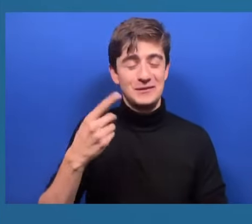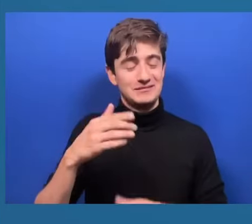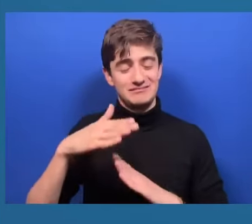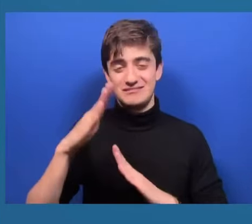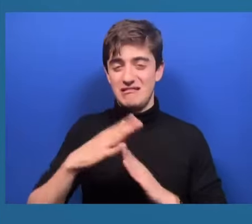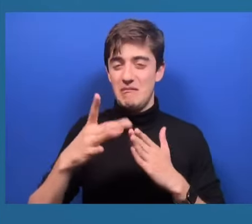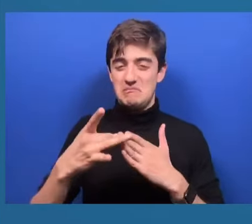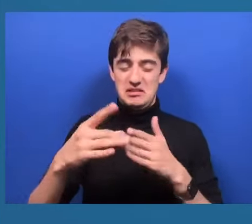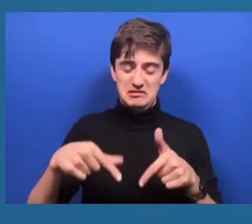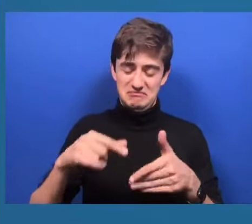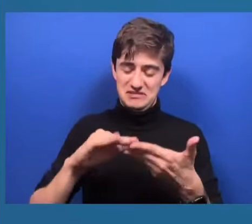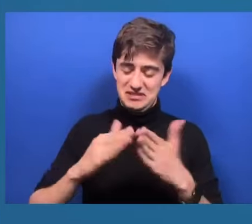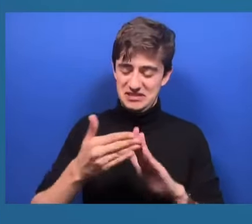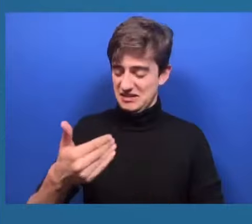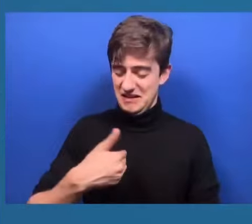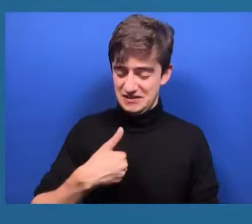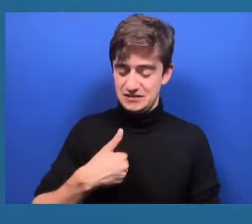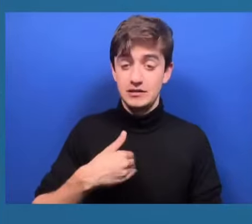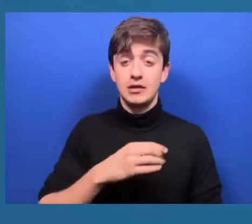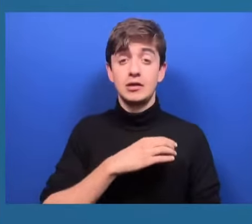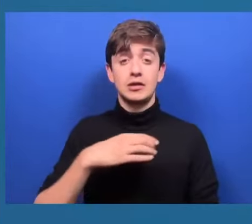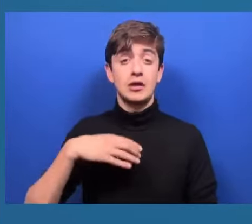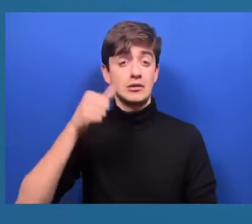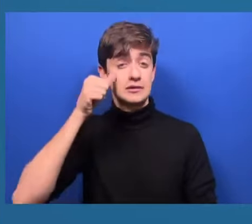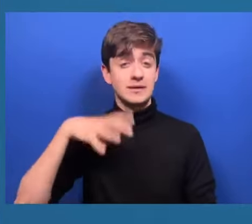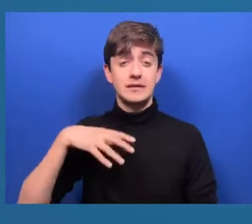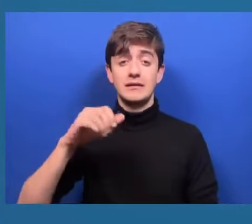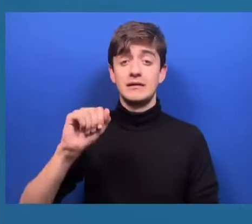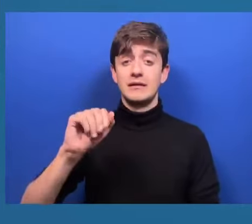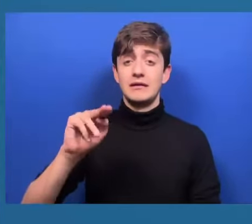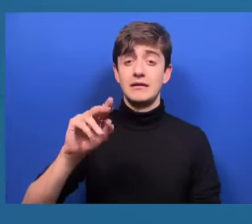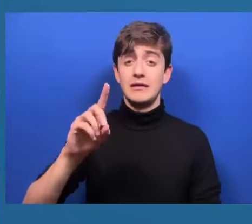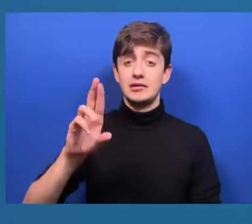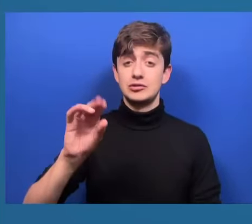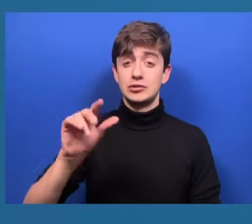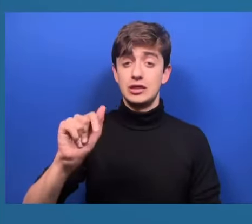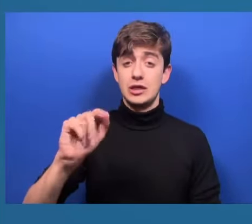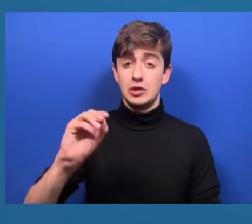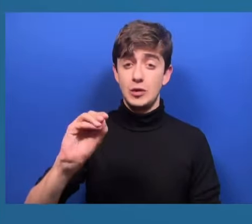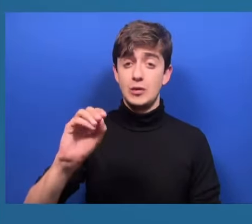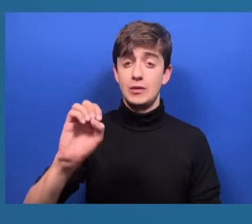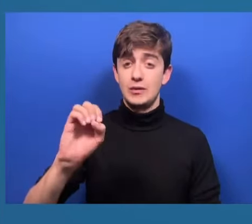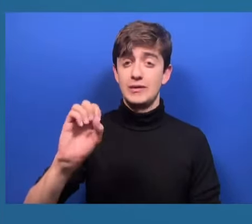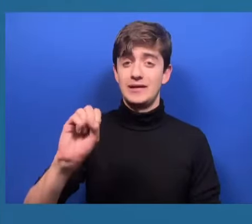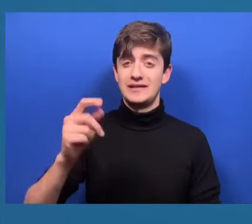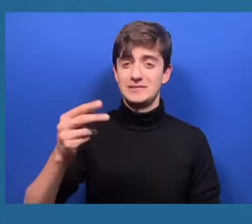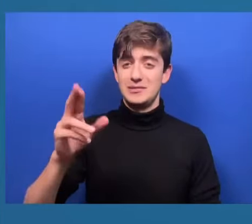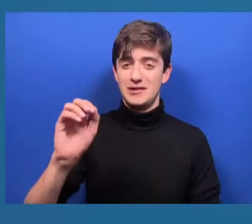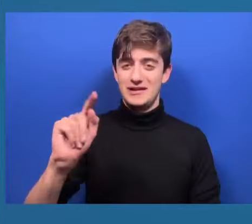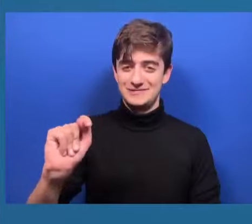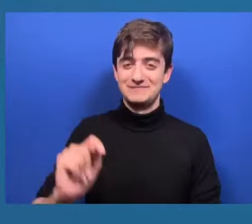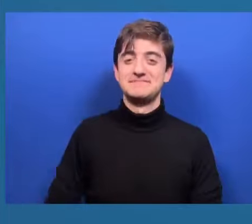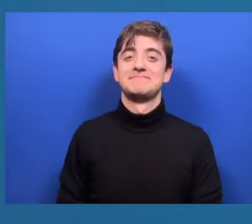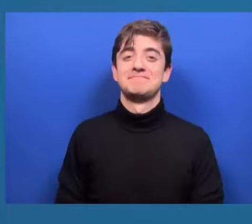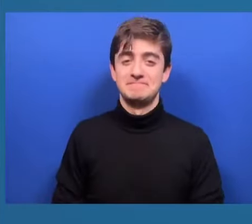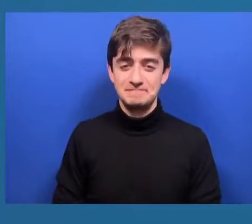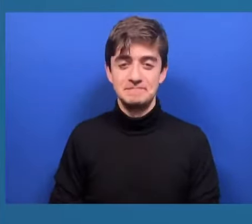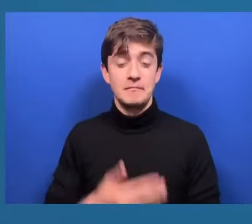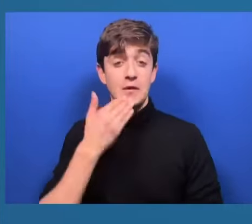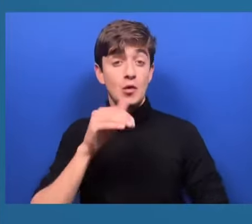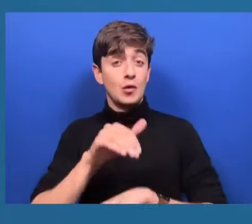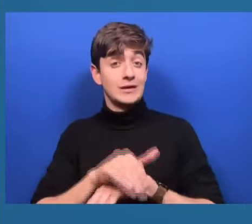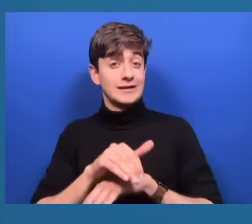city has, Congressman Adriano Espaillat. All right. Good evening, New York.